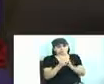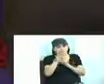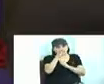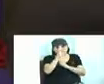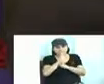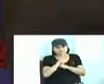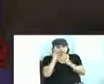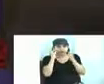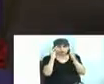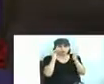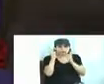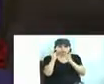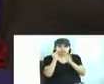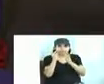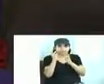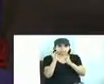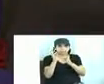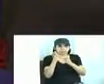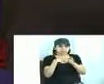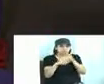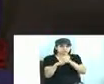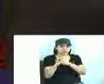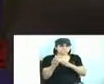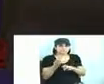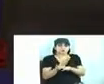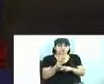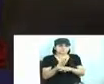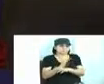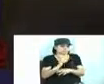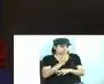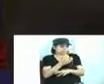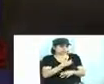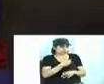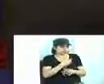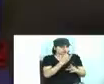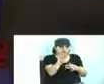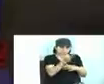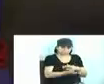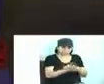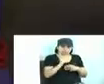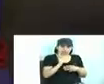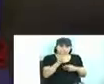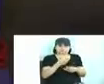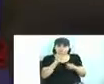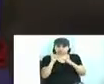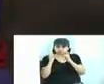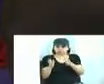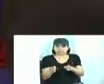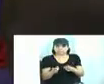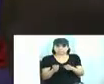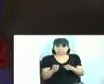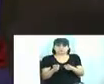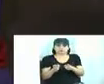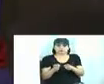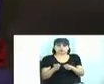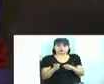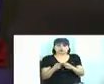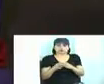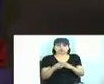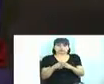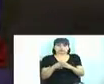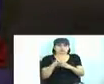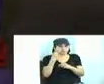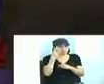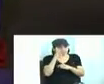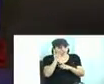Unless the way that we are using our presence and our gifts in ways that they take baby steps forward, even for a minute or